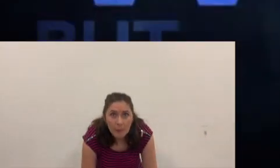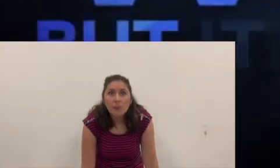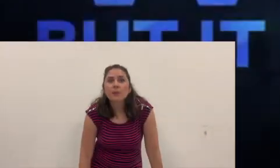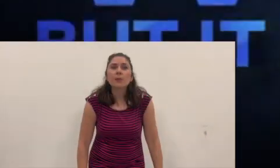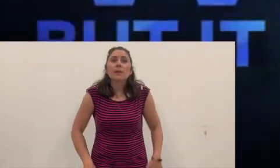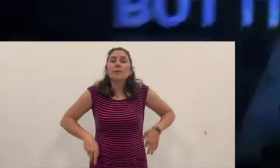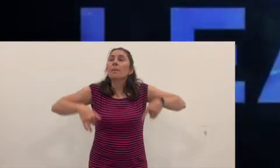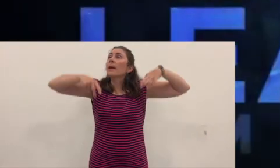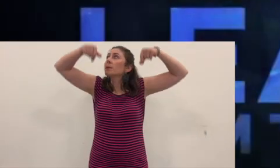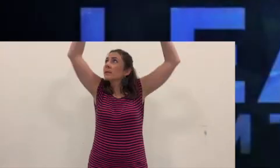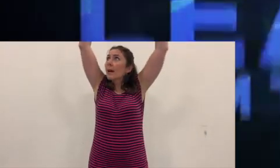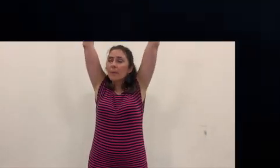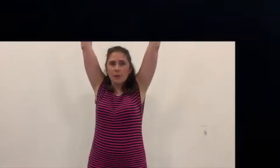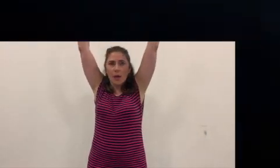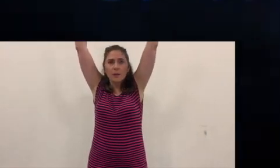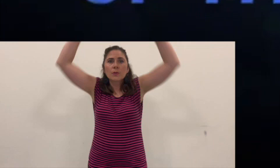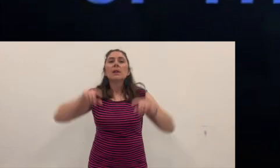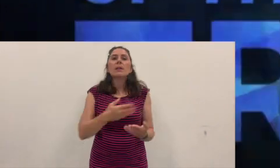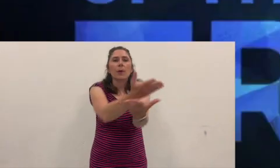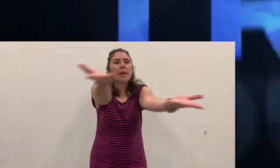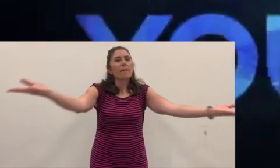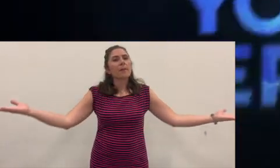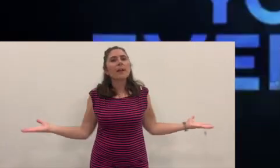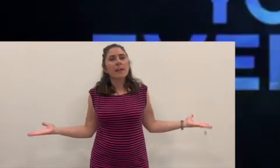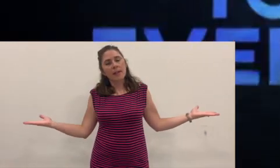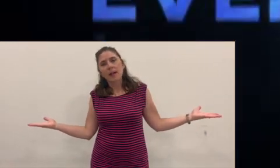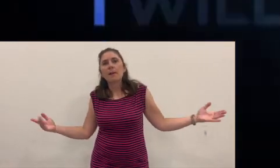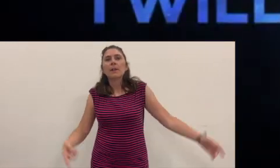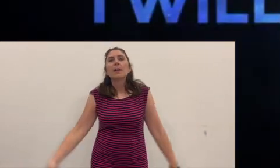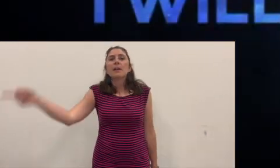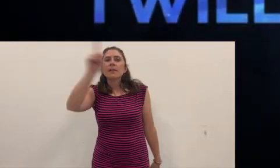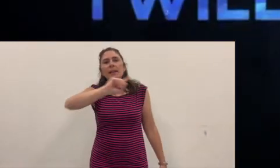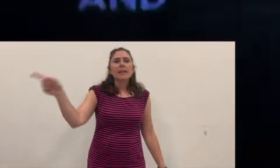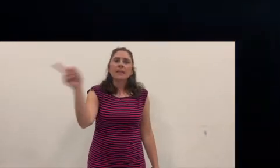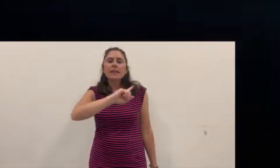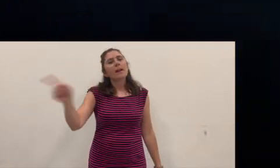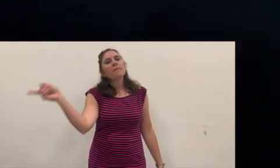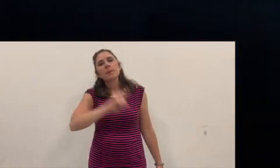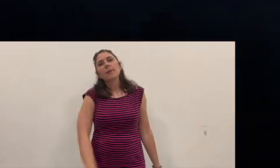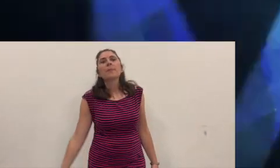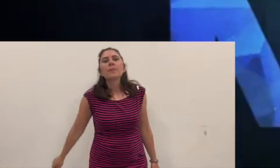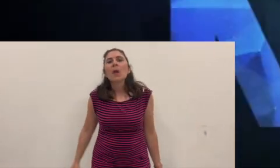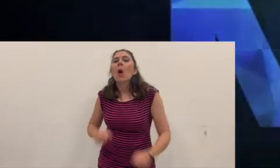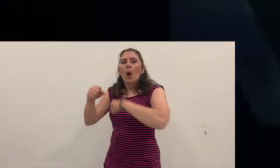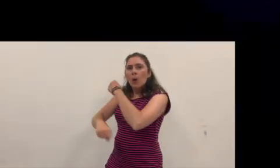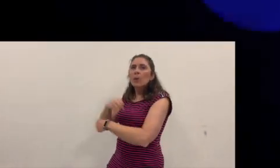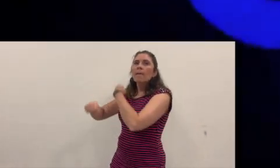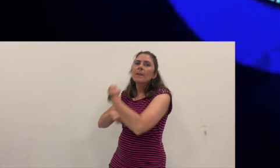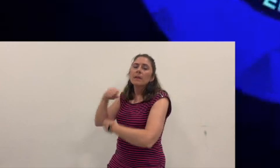see the wind, but it moves the leaves from the bottom to the top of the tallest trees. You are everything that I'll ever need, and I can't take that from me.